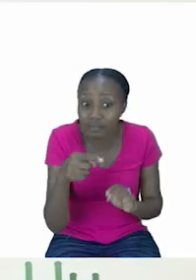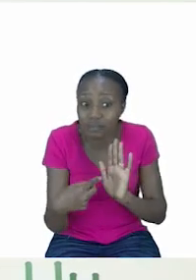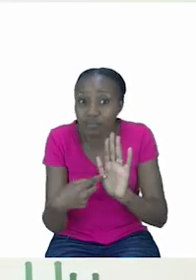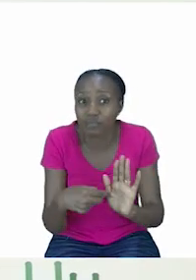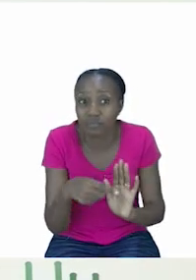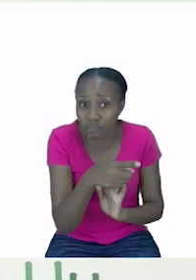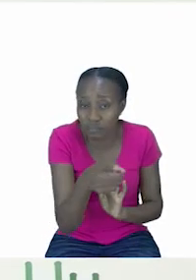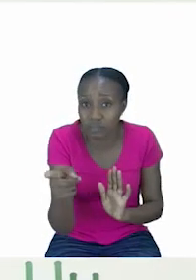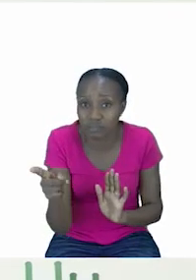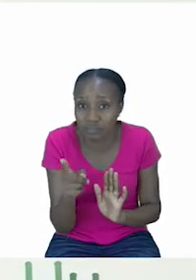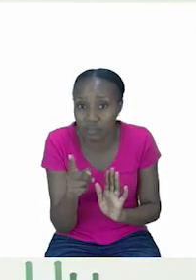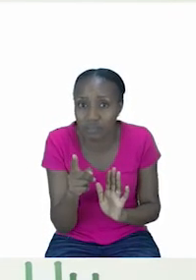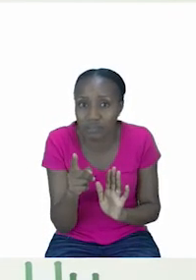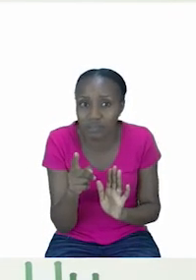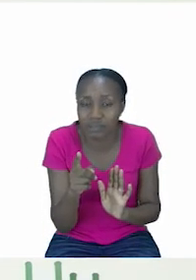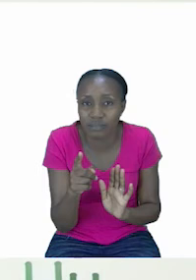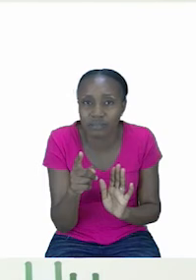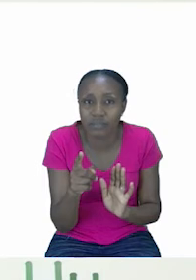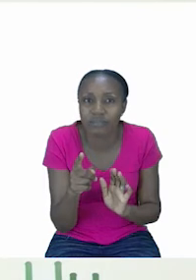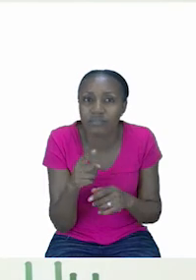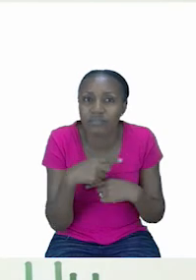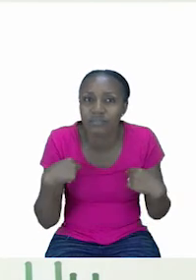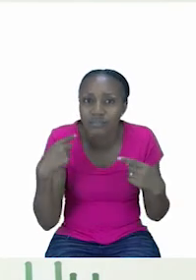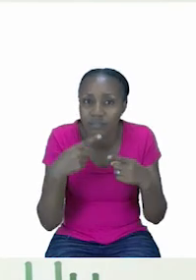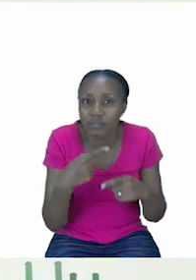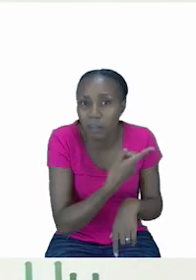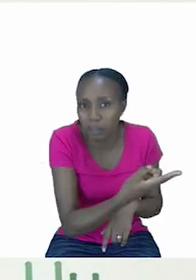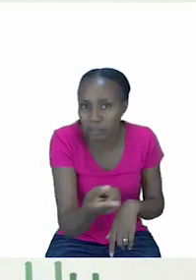them, we say they.